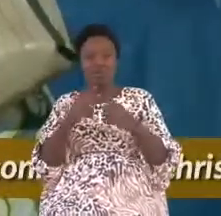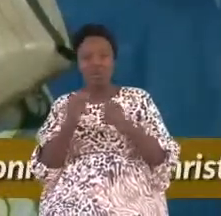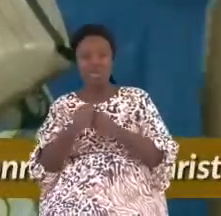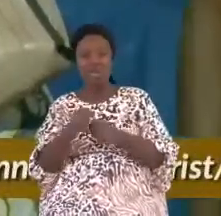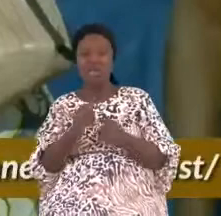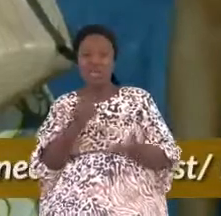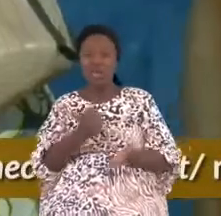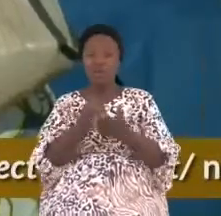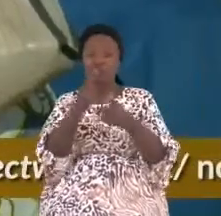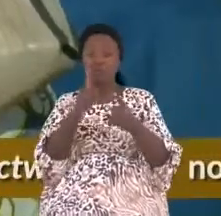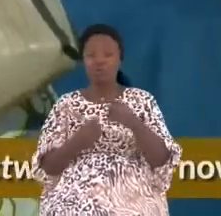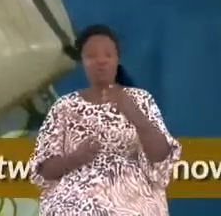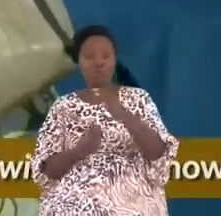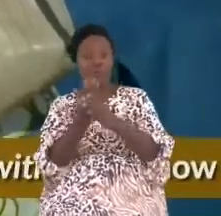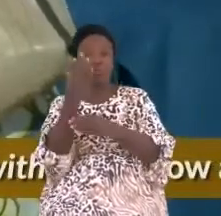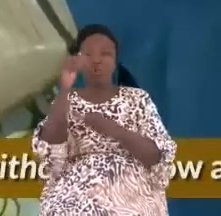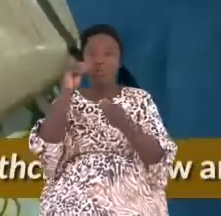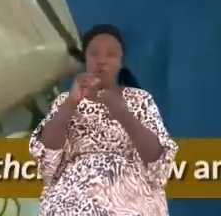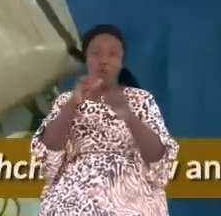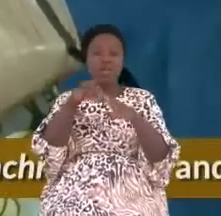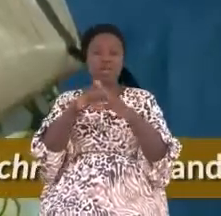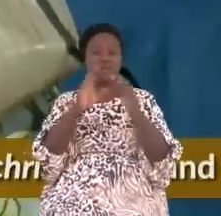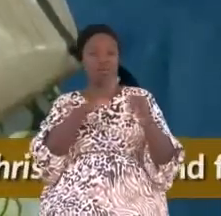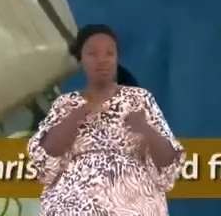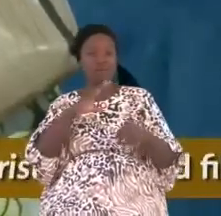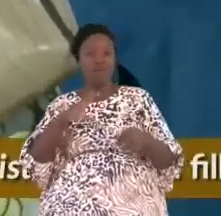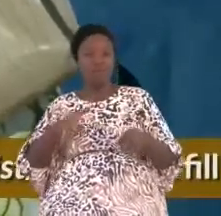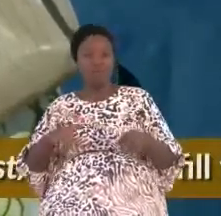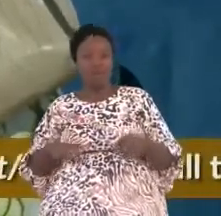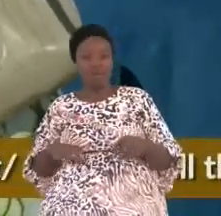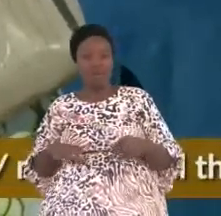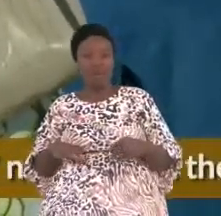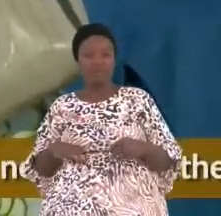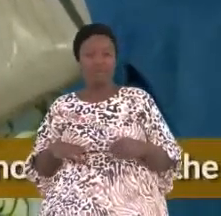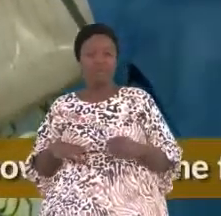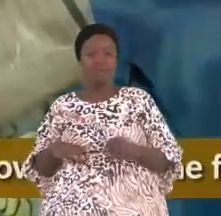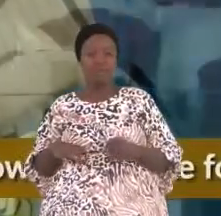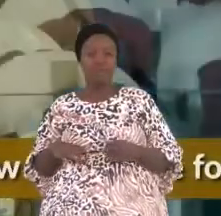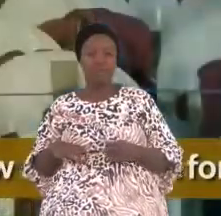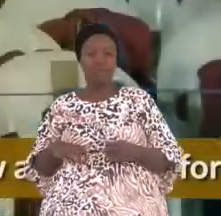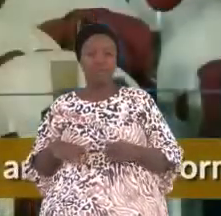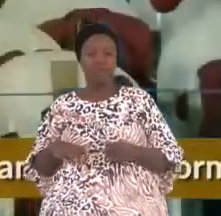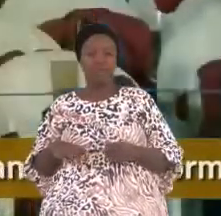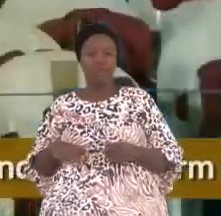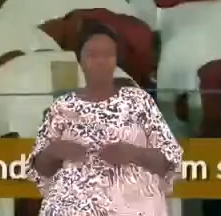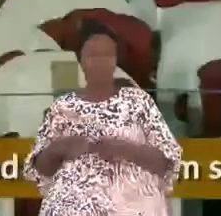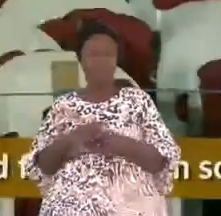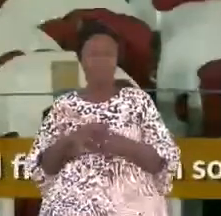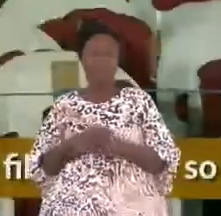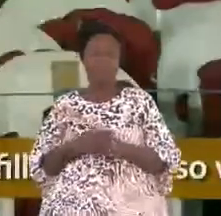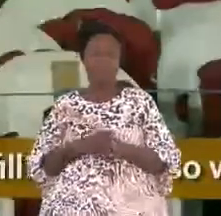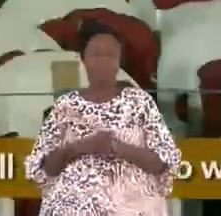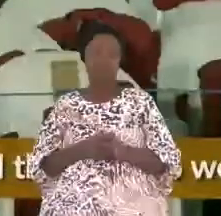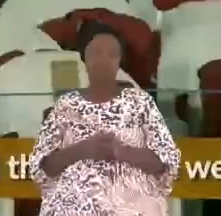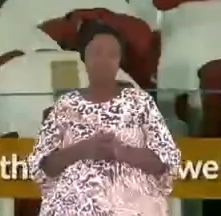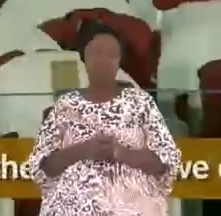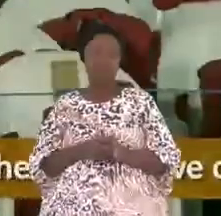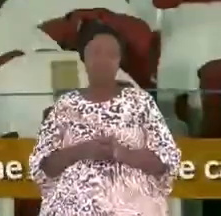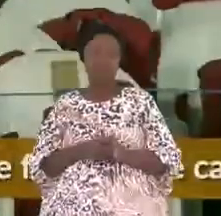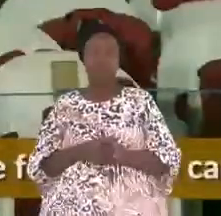click it and it will take you to the the form fill the form and submit same